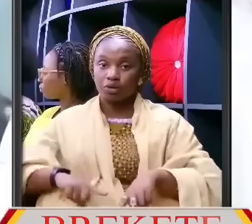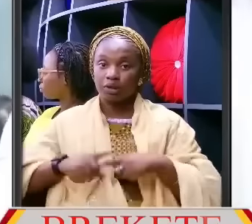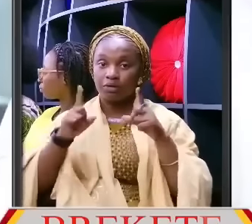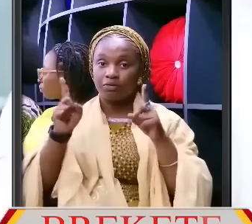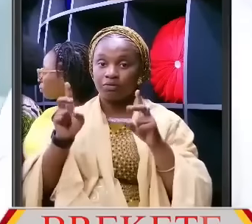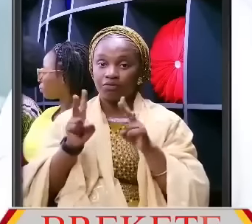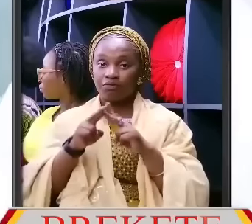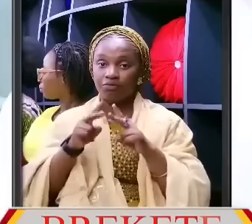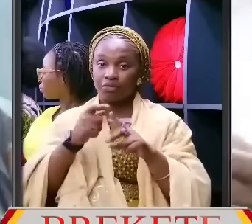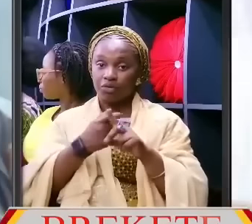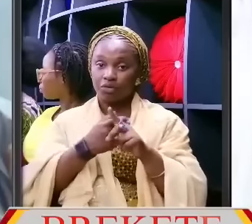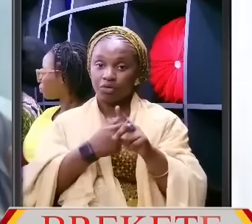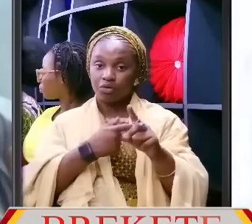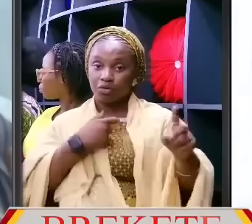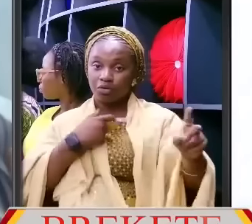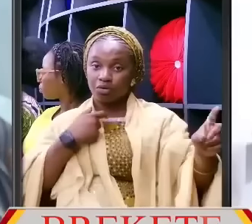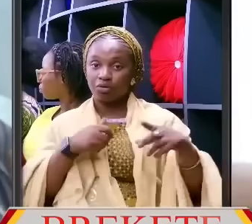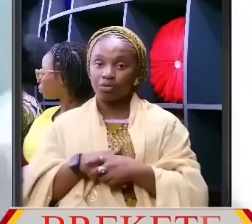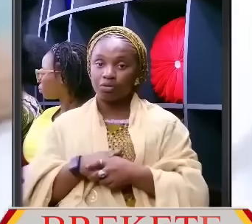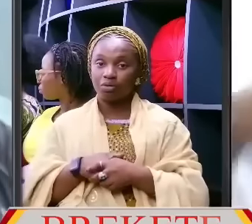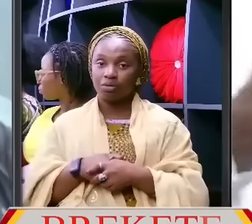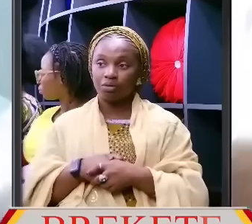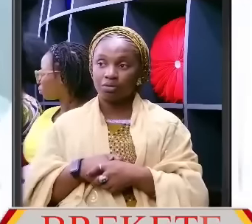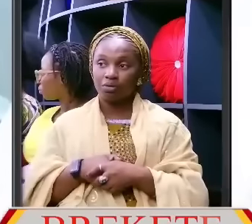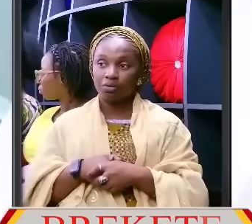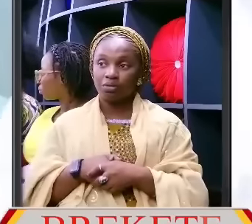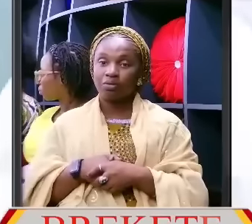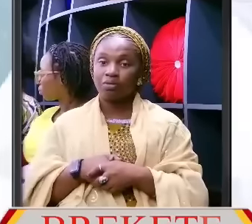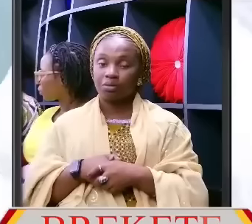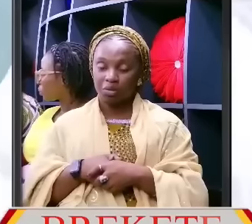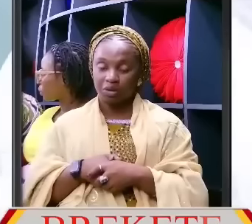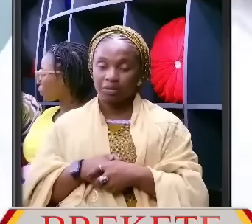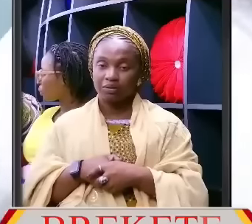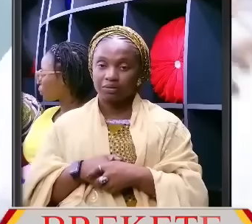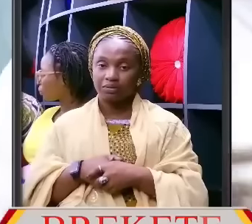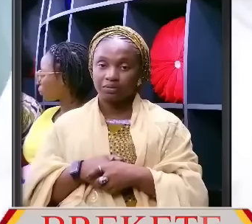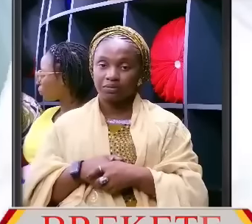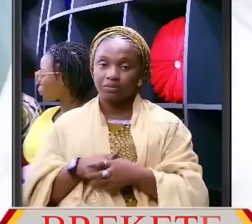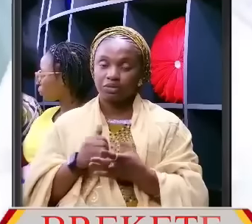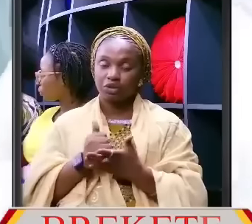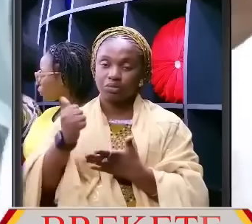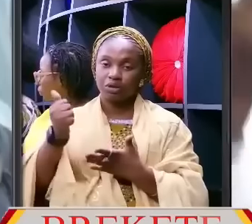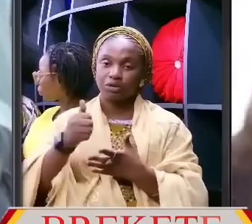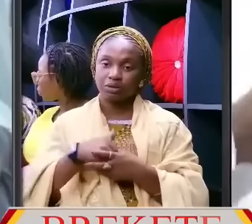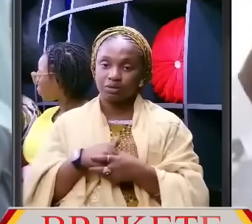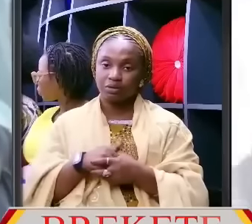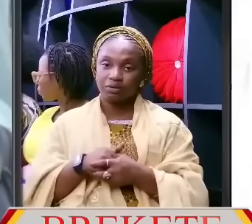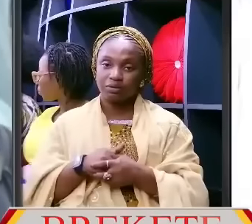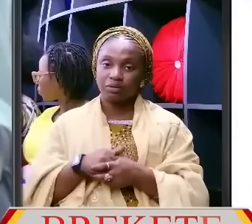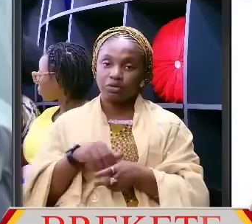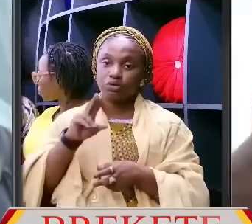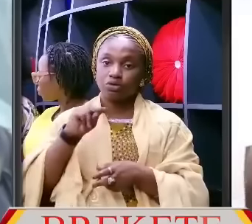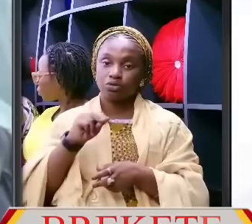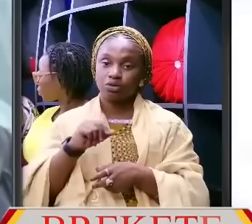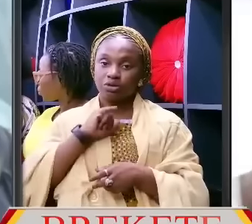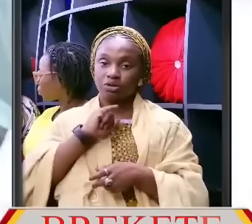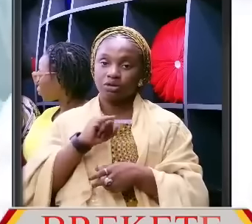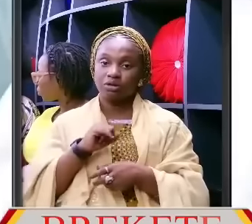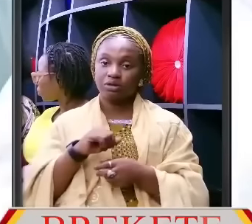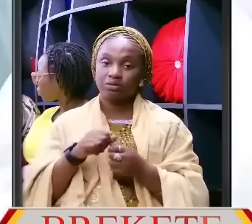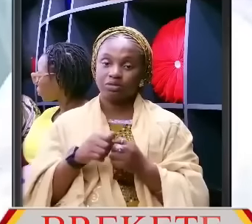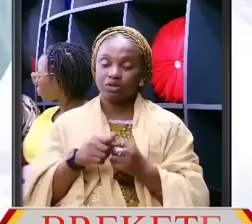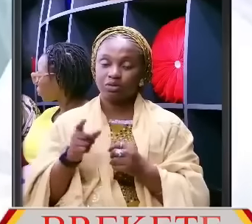maybe around December, this family will do something where everybody will do it together. By the grace of God. Nothing is where